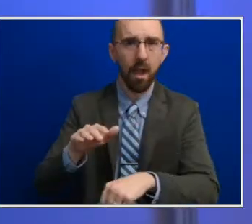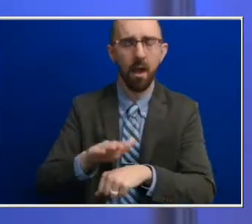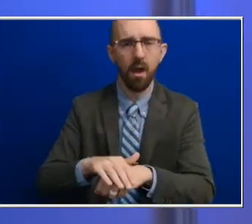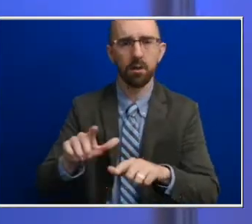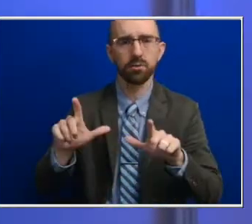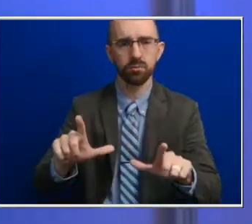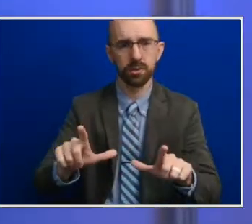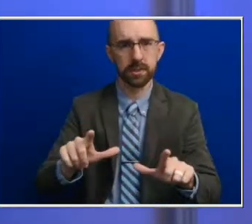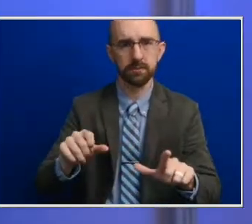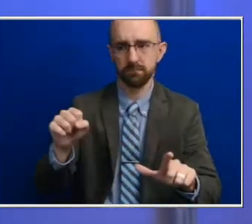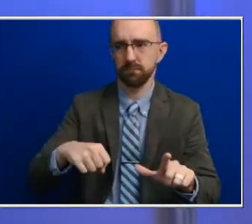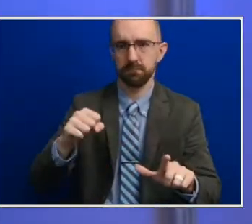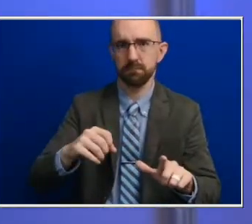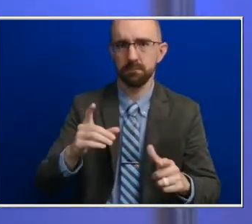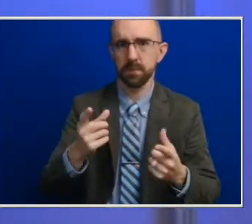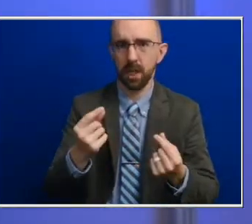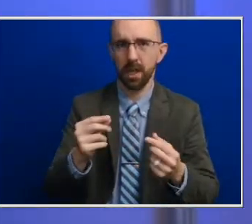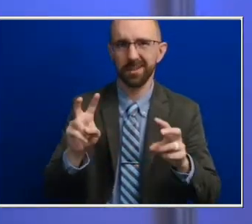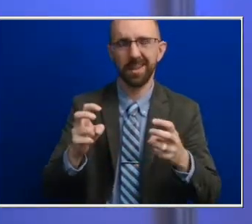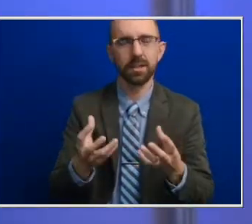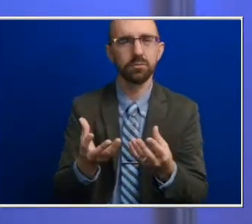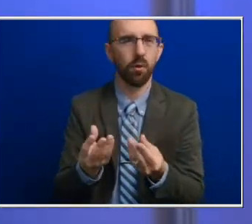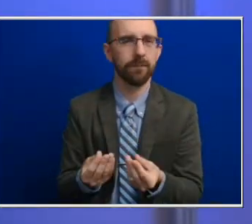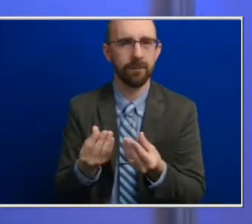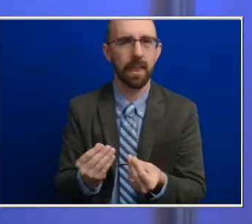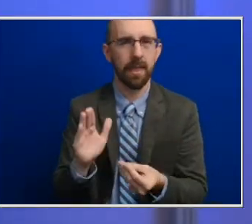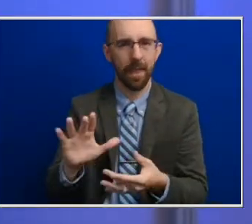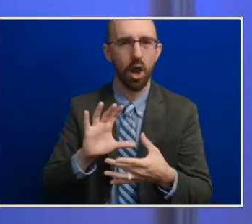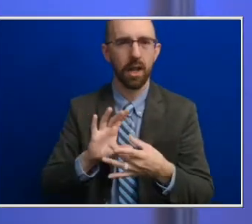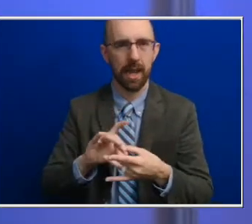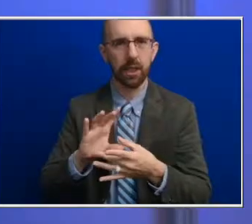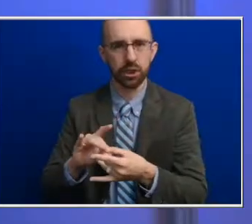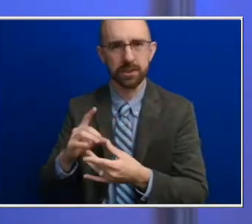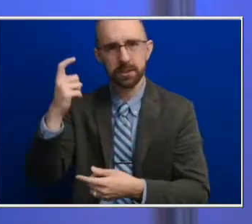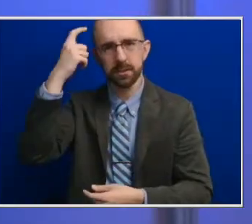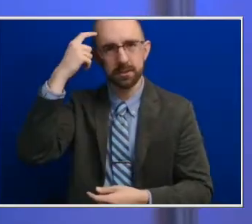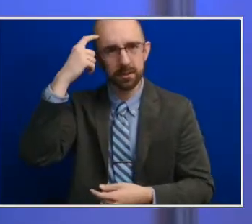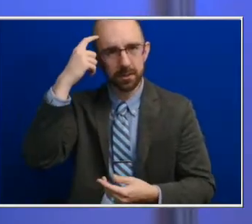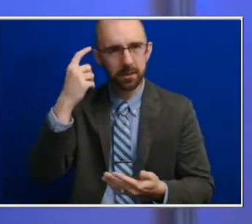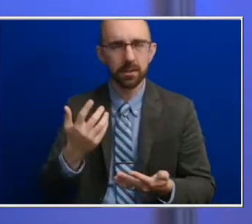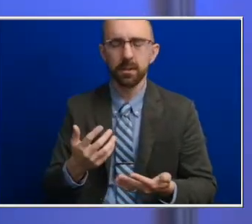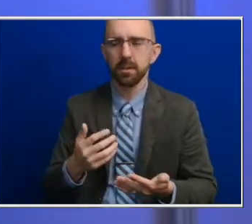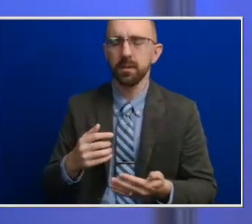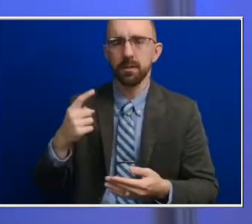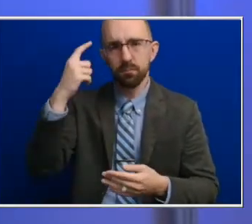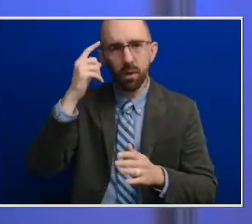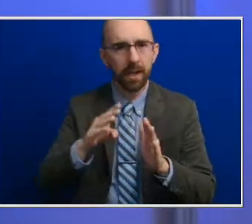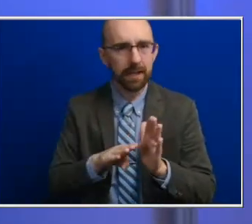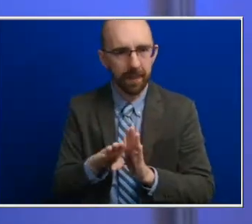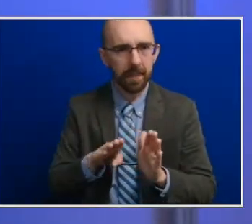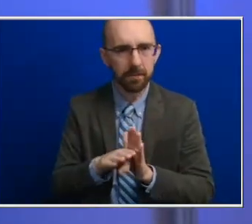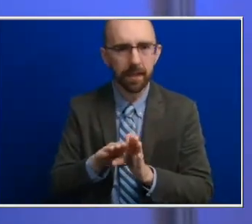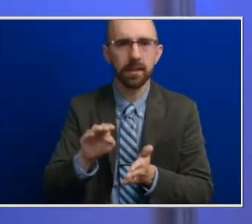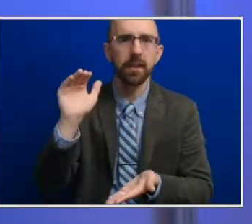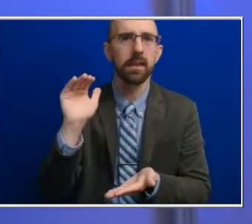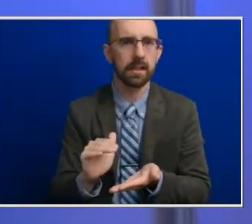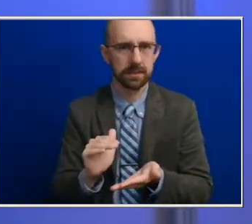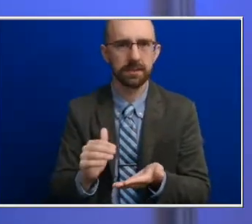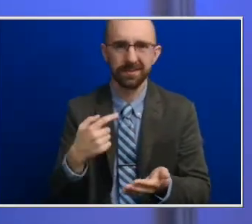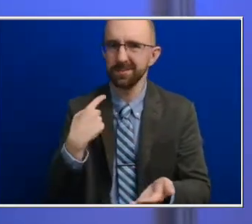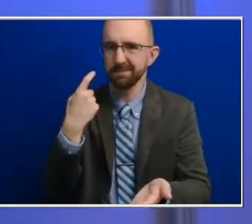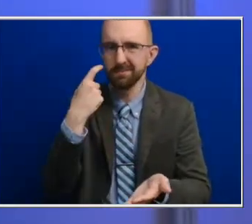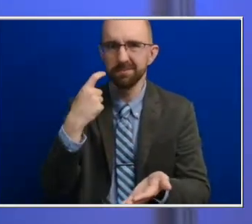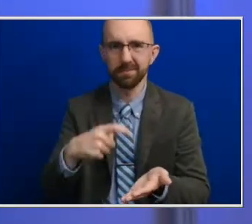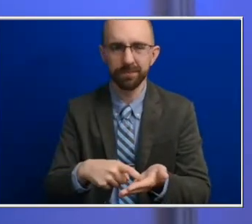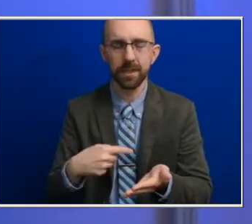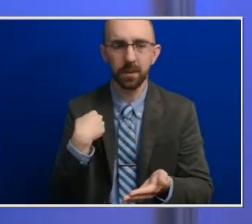does soften the level of connections that we're making and the level of brain development that we're having in our kids. We are raising